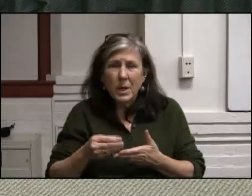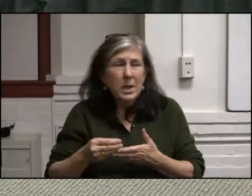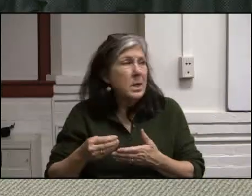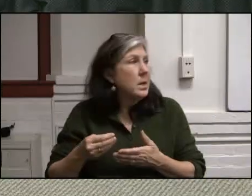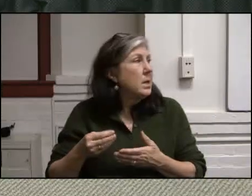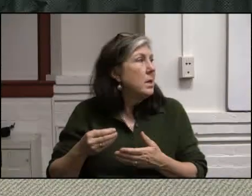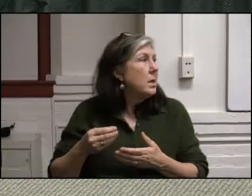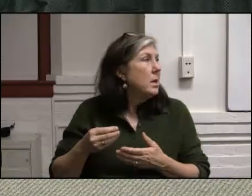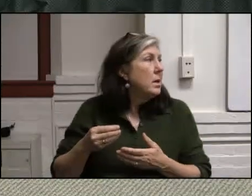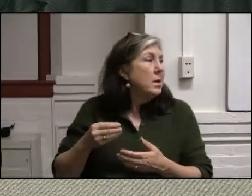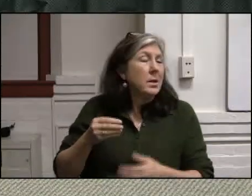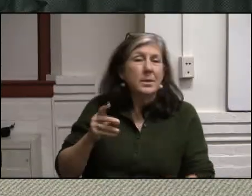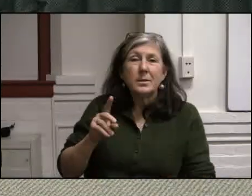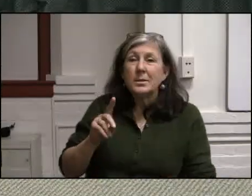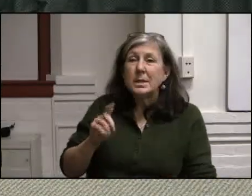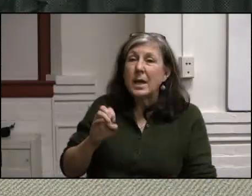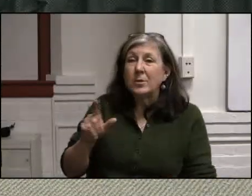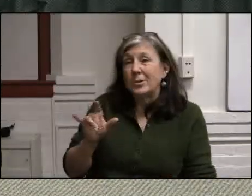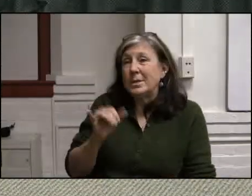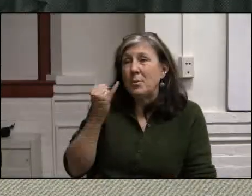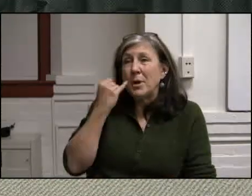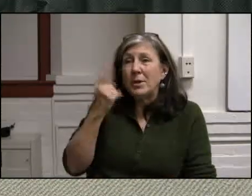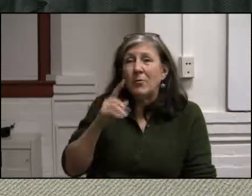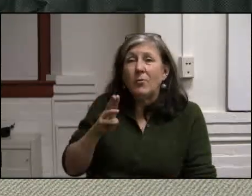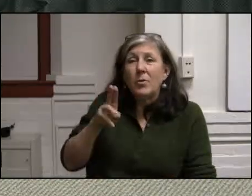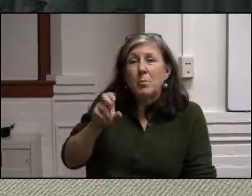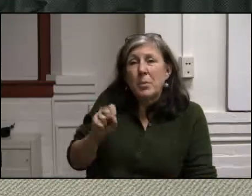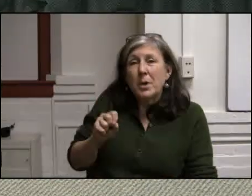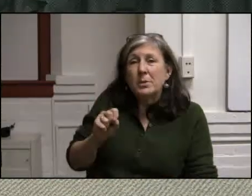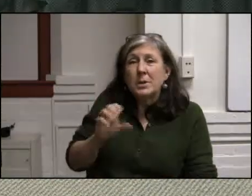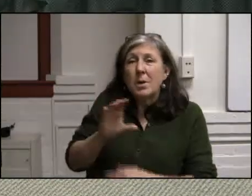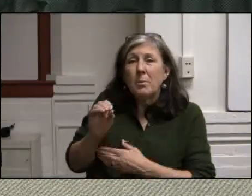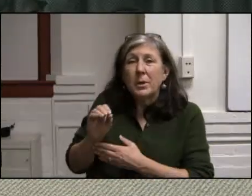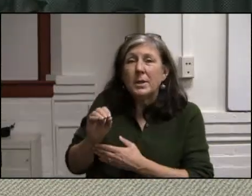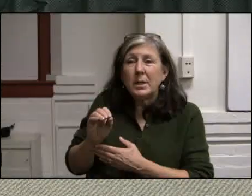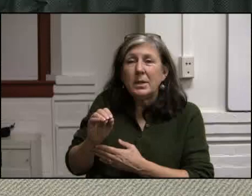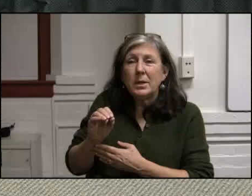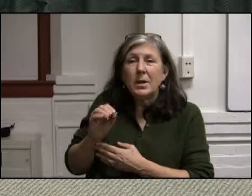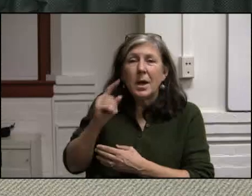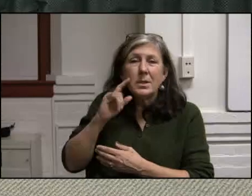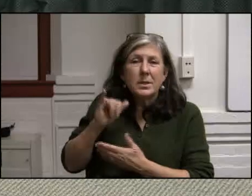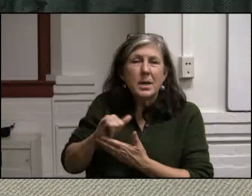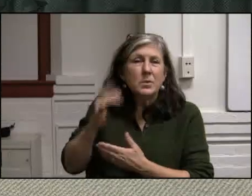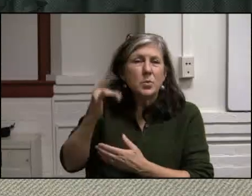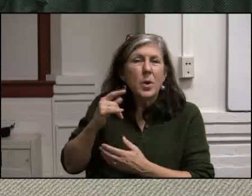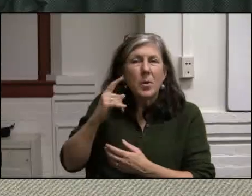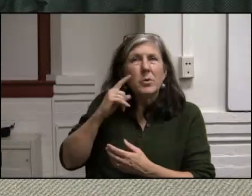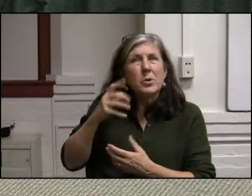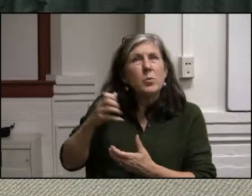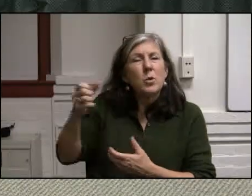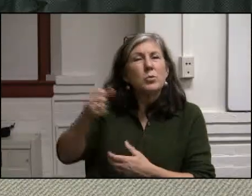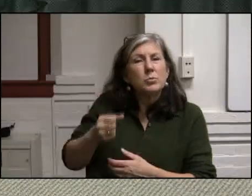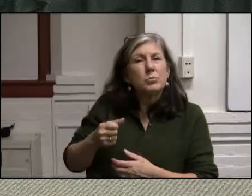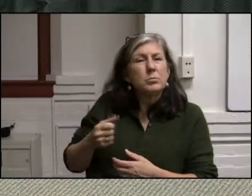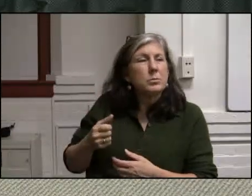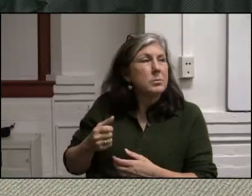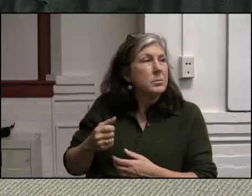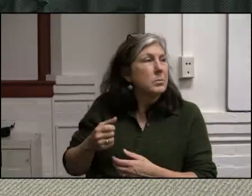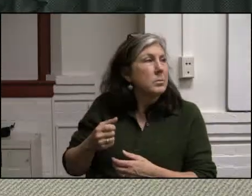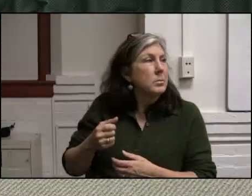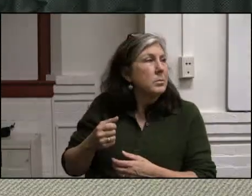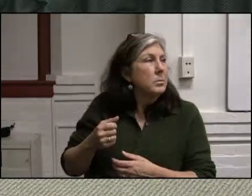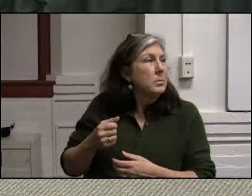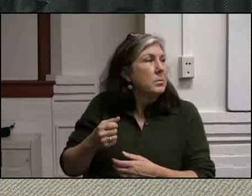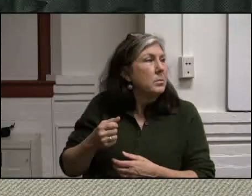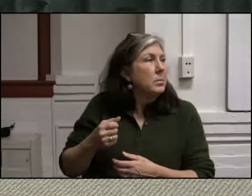same thing about the bus company, right? I mean, I think that was the impetus in part. Is Wyndham